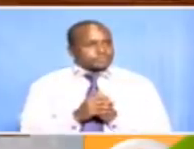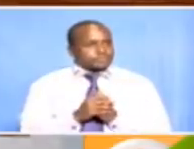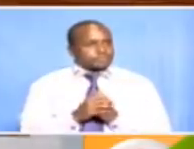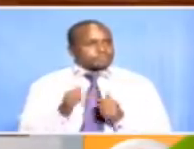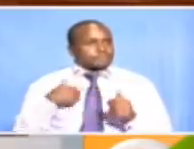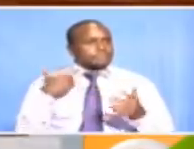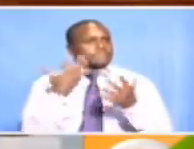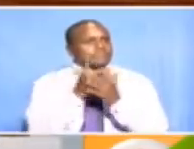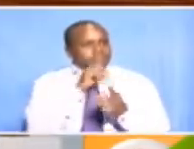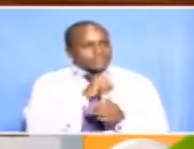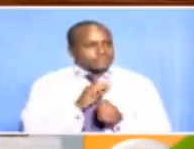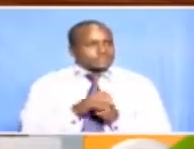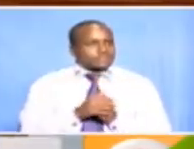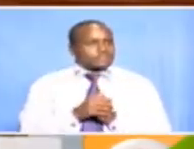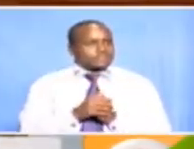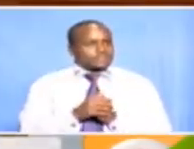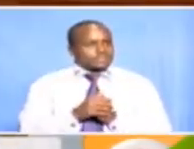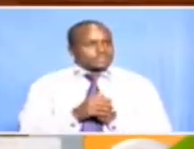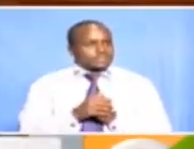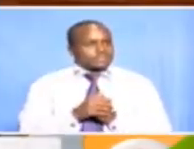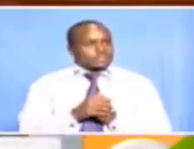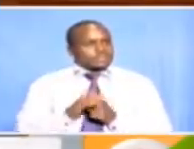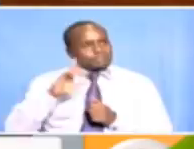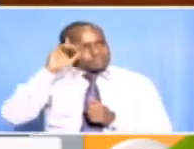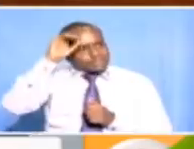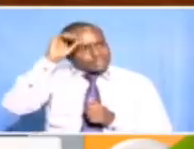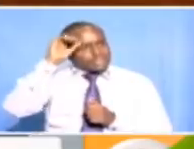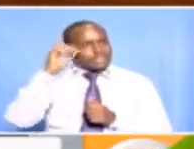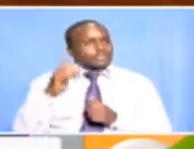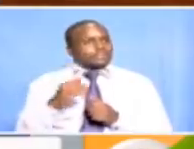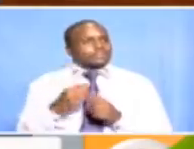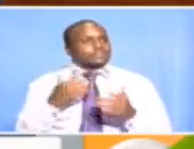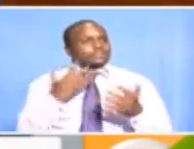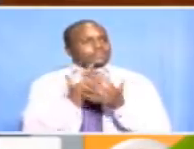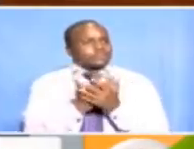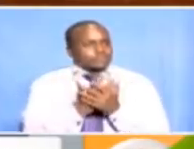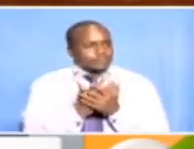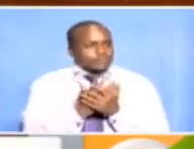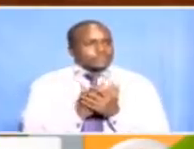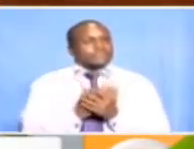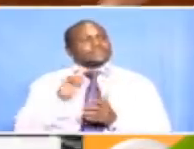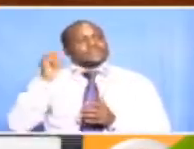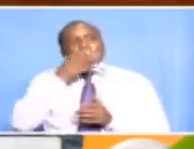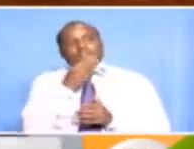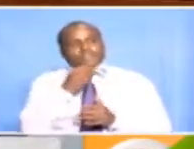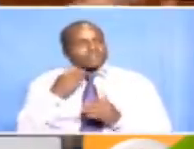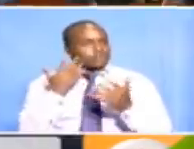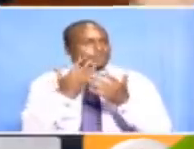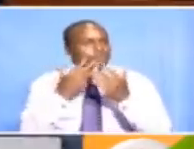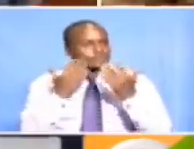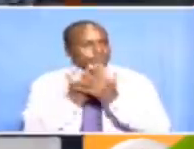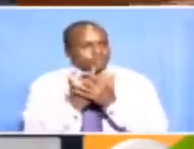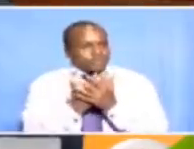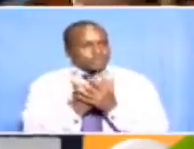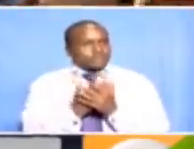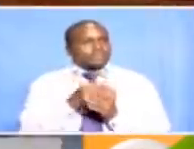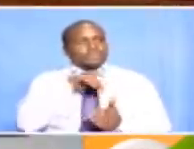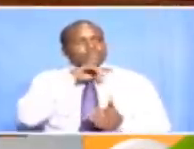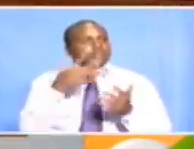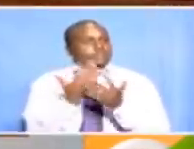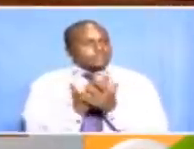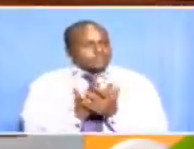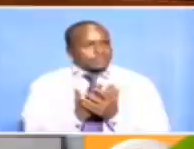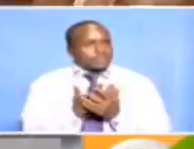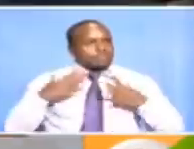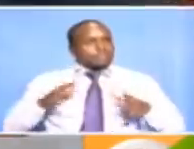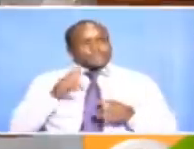nimefungwa, Mandela alikuwa jela, babake president alikuwa jela, Raila alikuwa jela. And today is there, ni watu